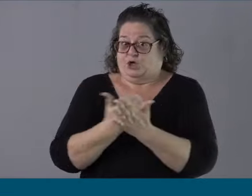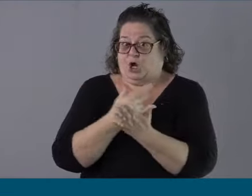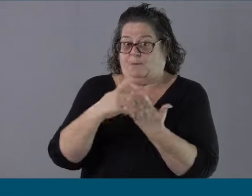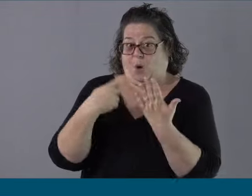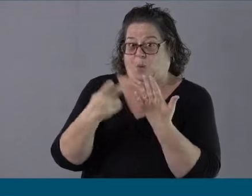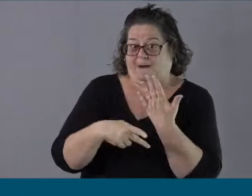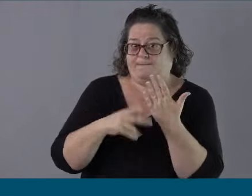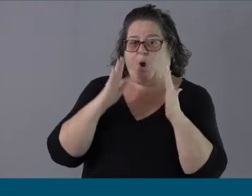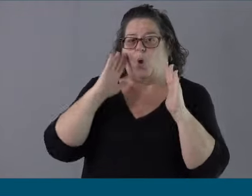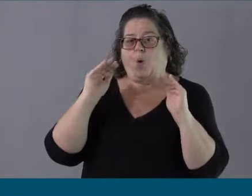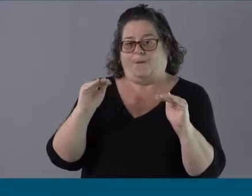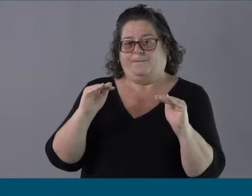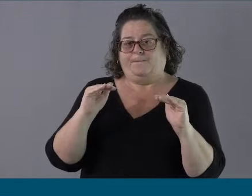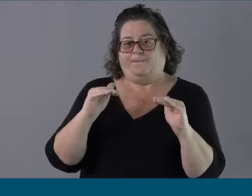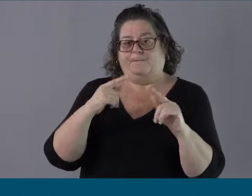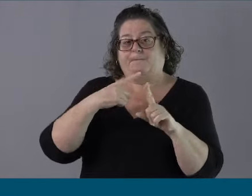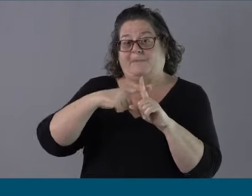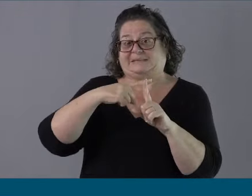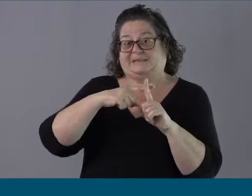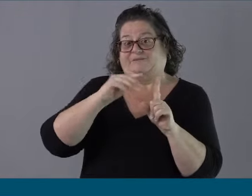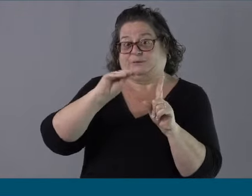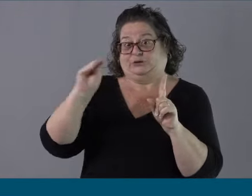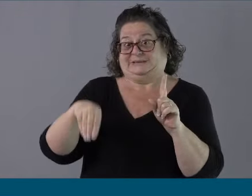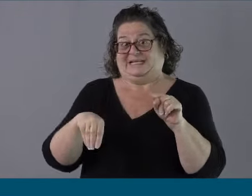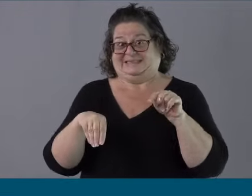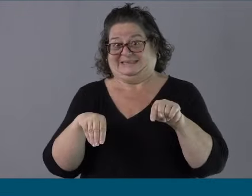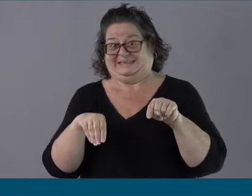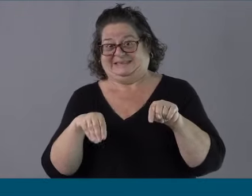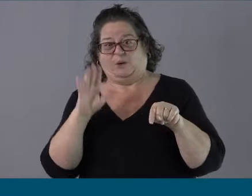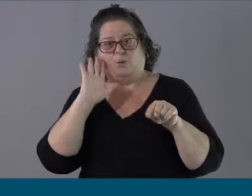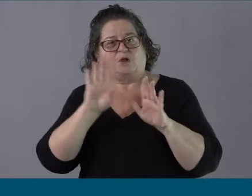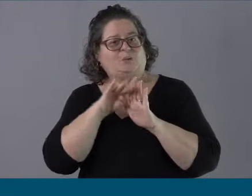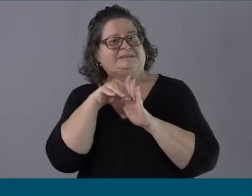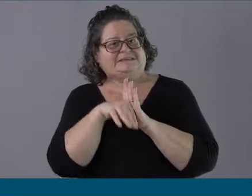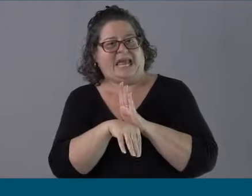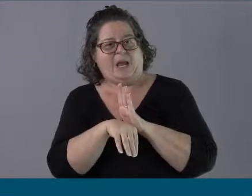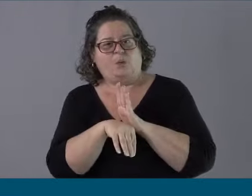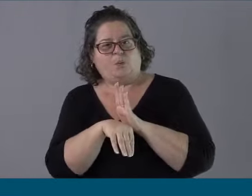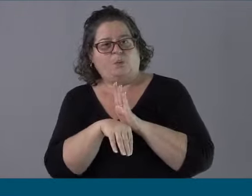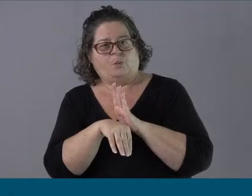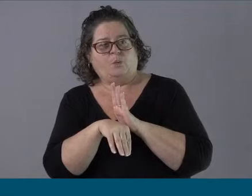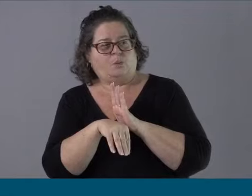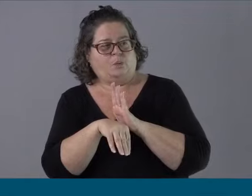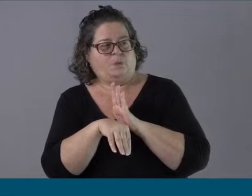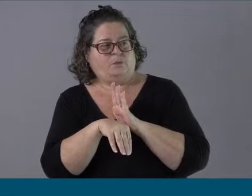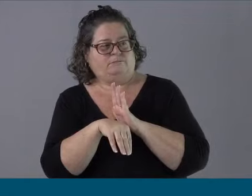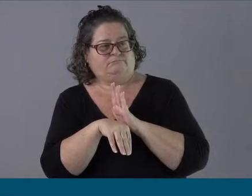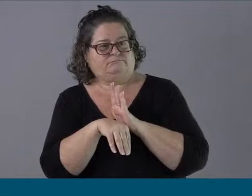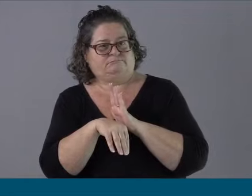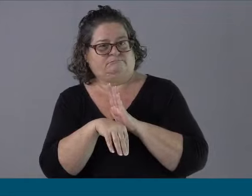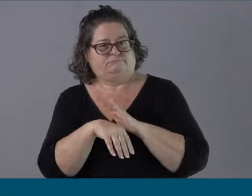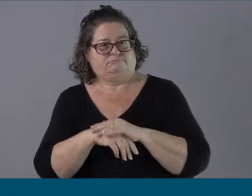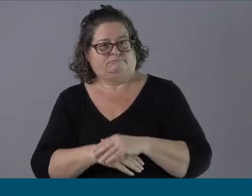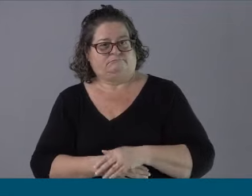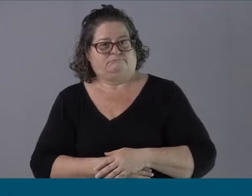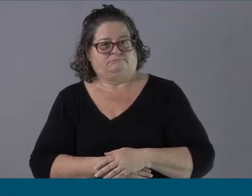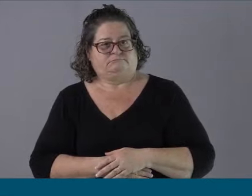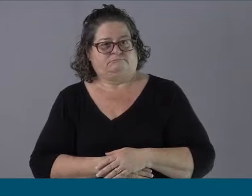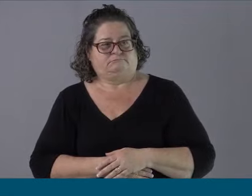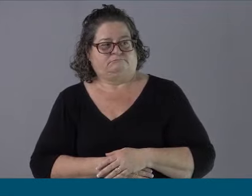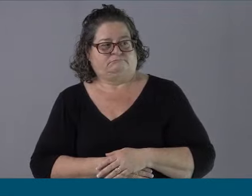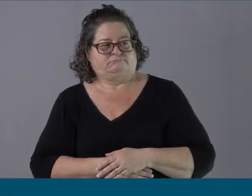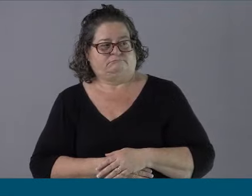rate by its very nature. The next thing is the mobility and the R-naught. Arizonans are safer